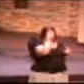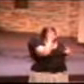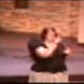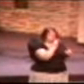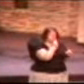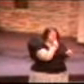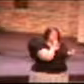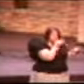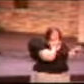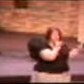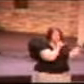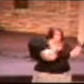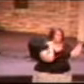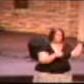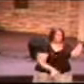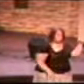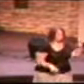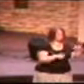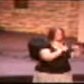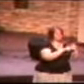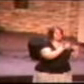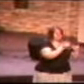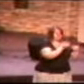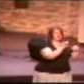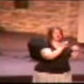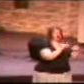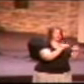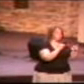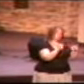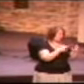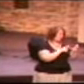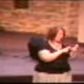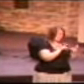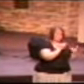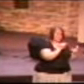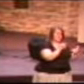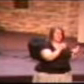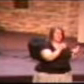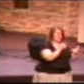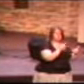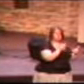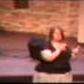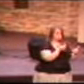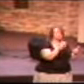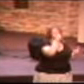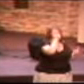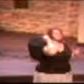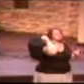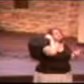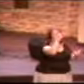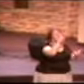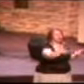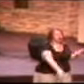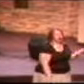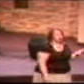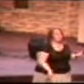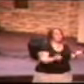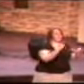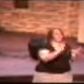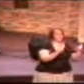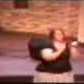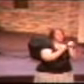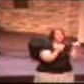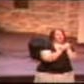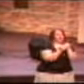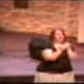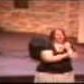secret subway tom thumb auto zone they could care less how allegiant you are to them